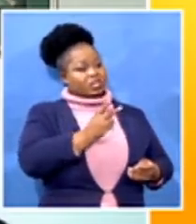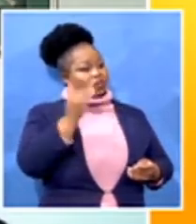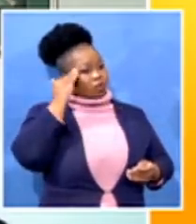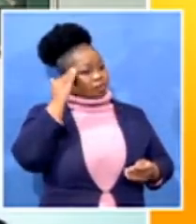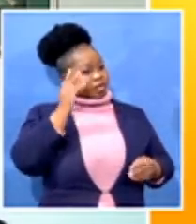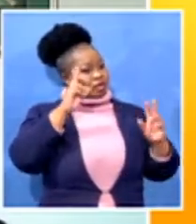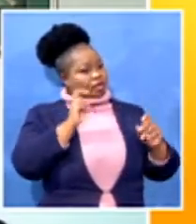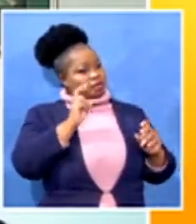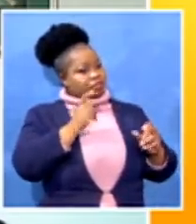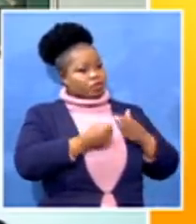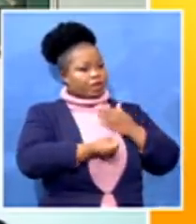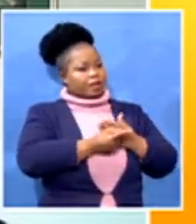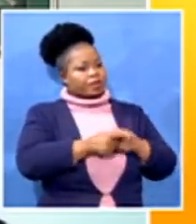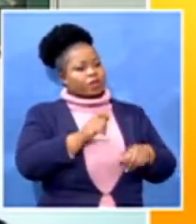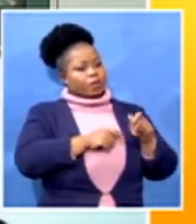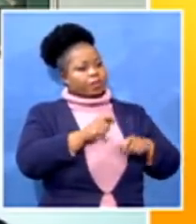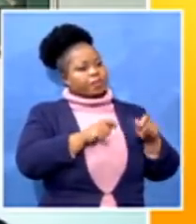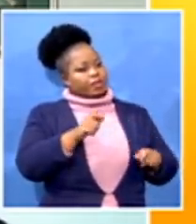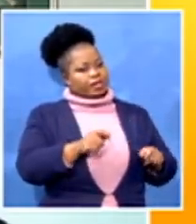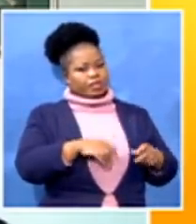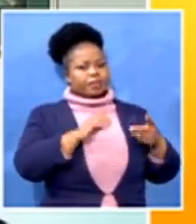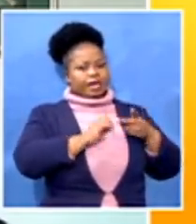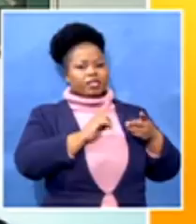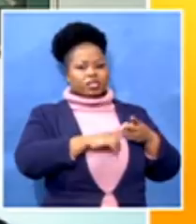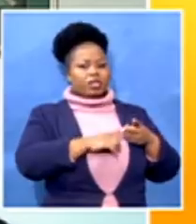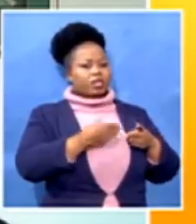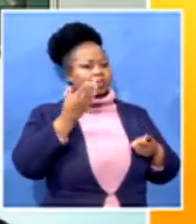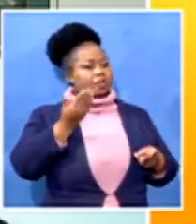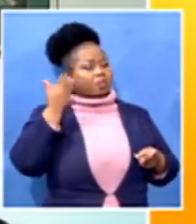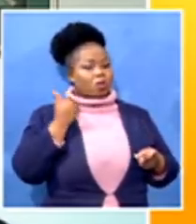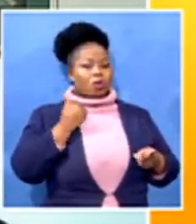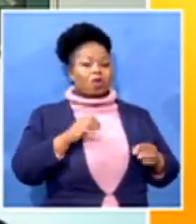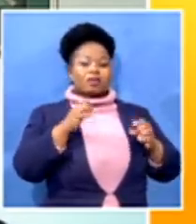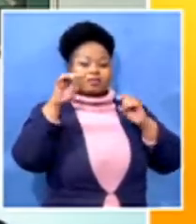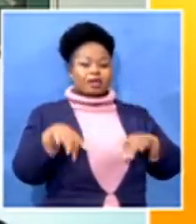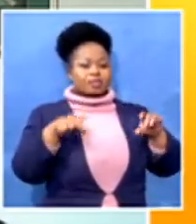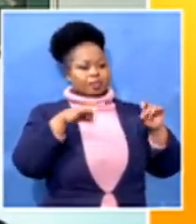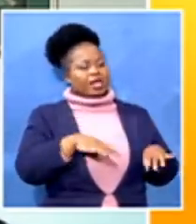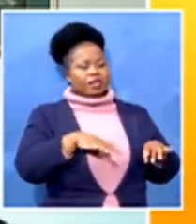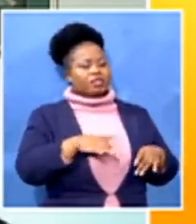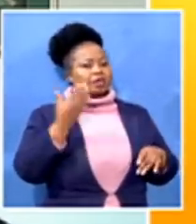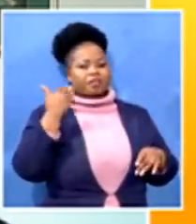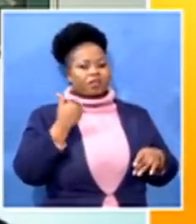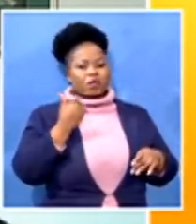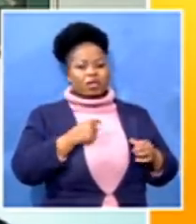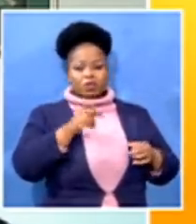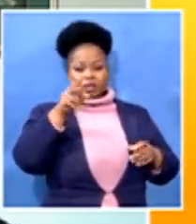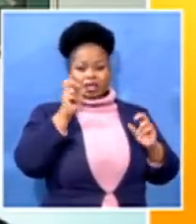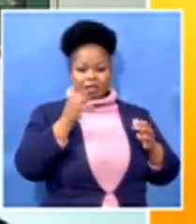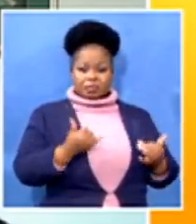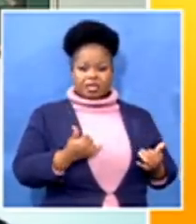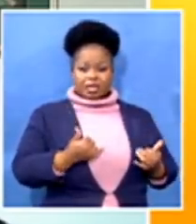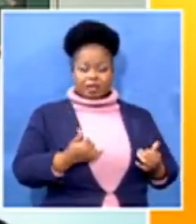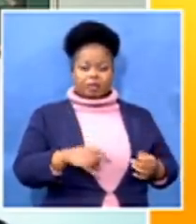forward from people that perhaps never ever suffered from anything of what we've mentioned here on the program? Do you see